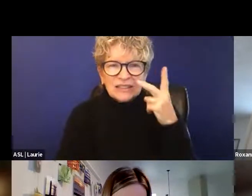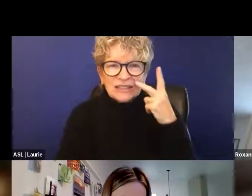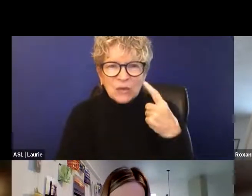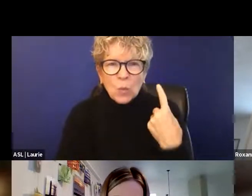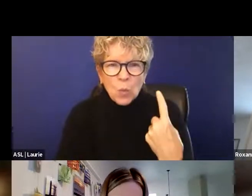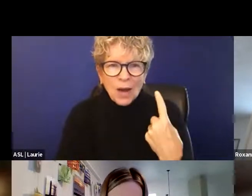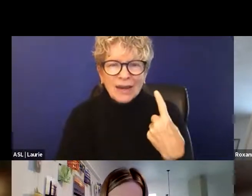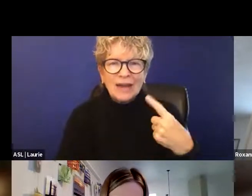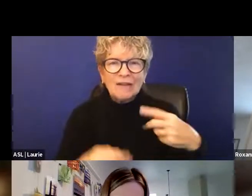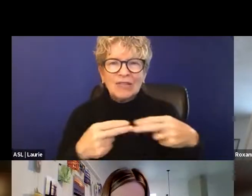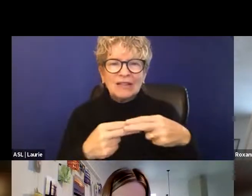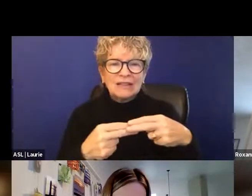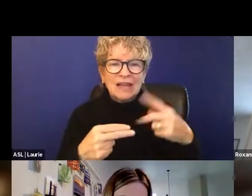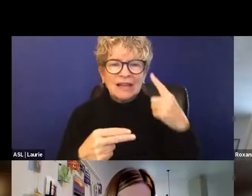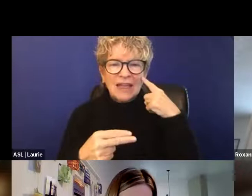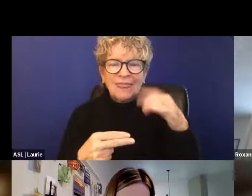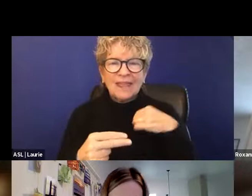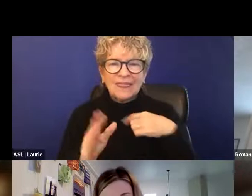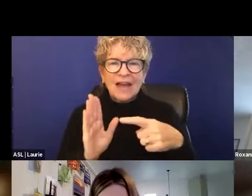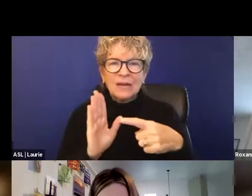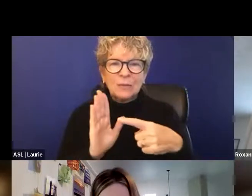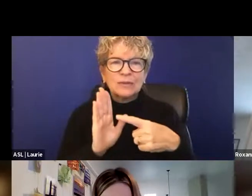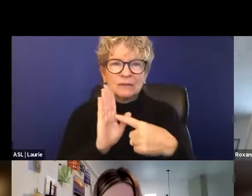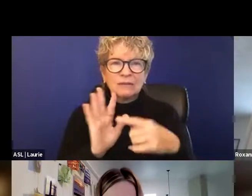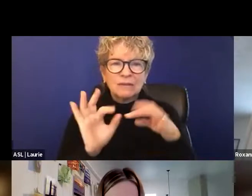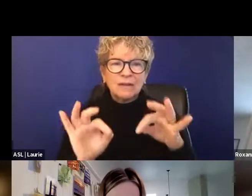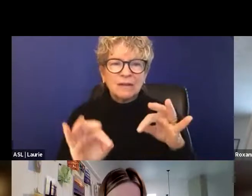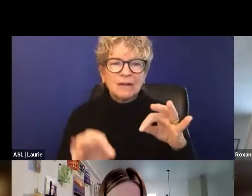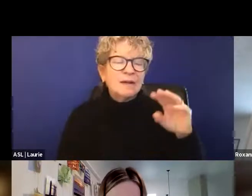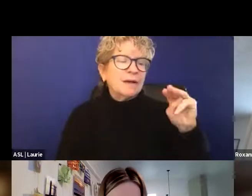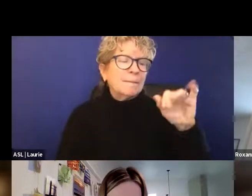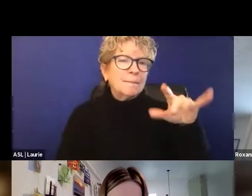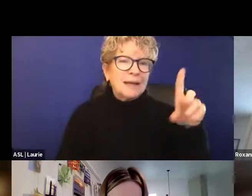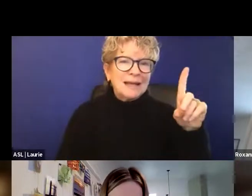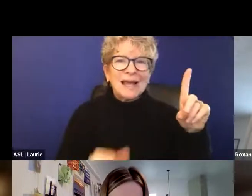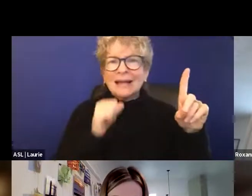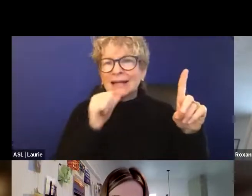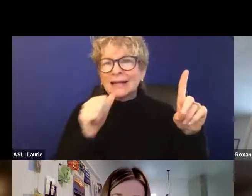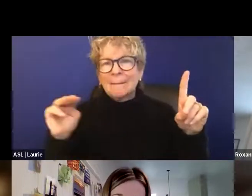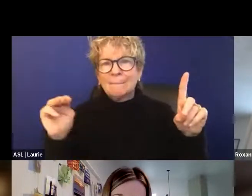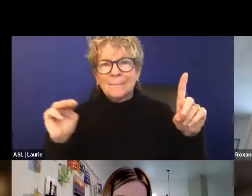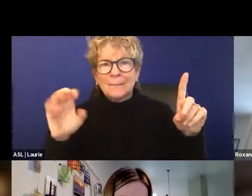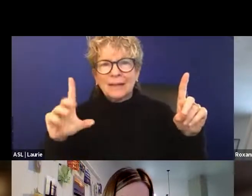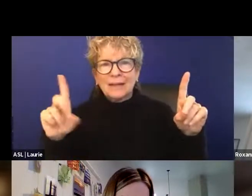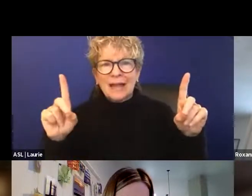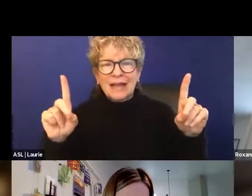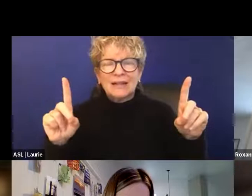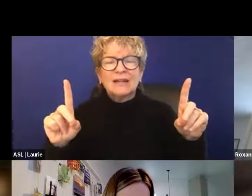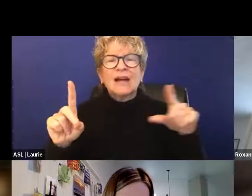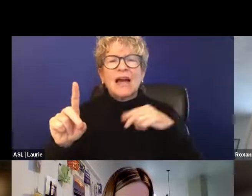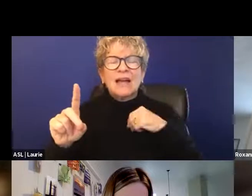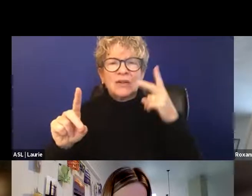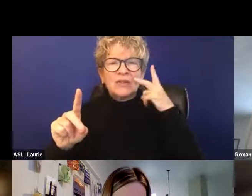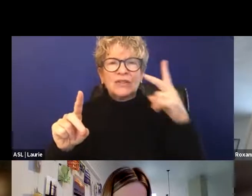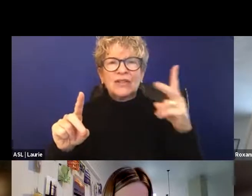represented well, that Medicaid versus non-Medicaid makes a difference in the service continuum. So I think that is